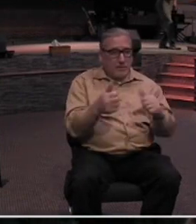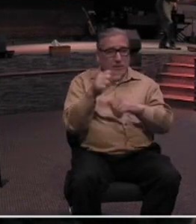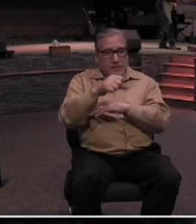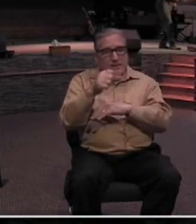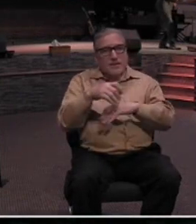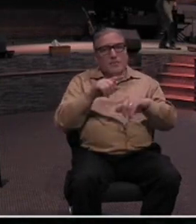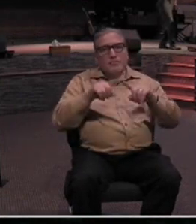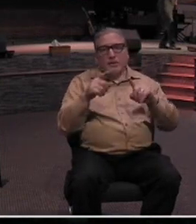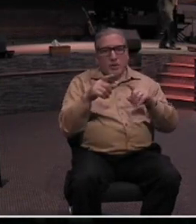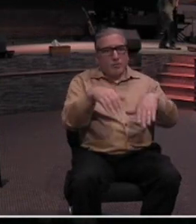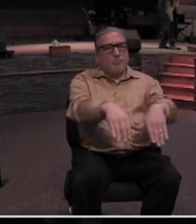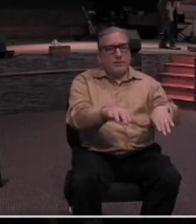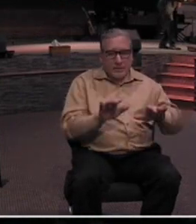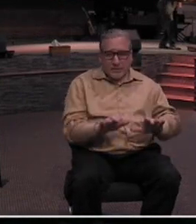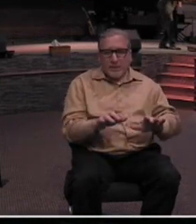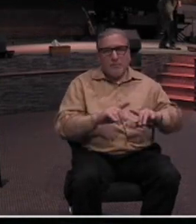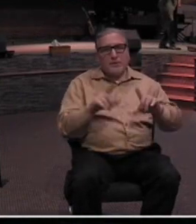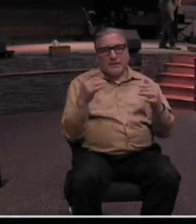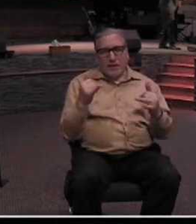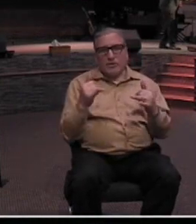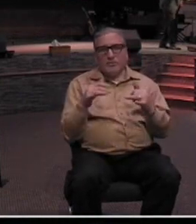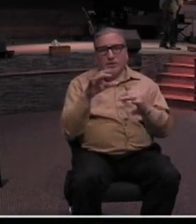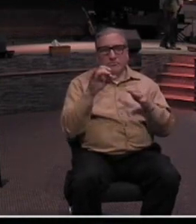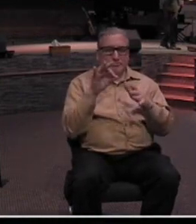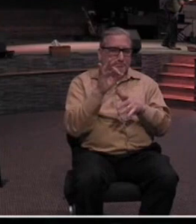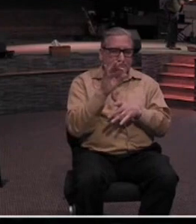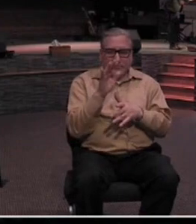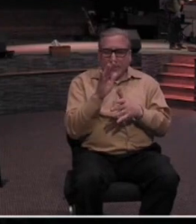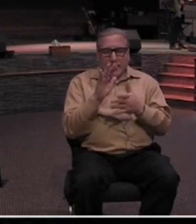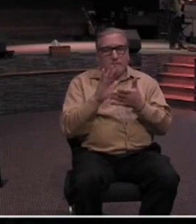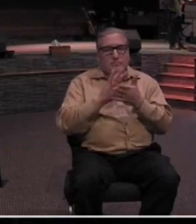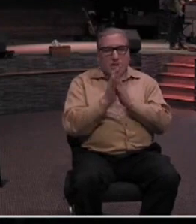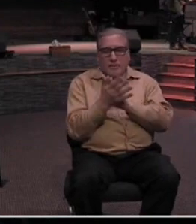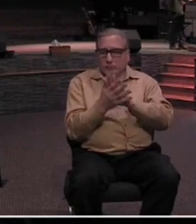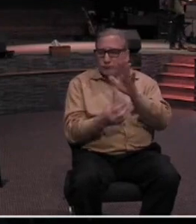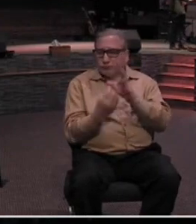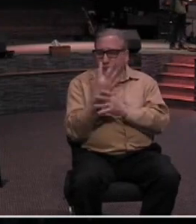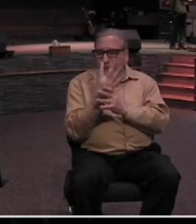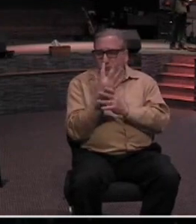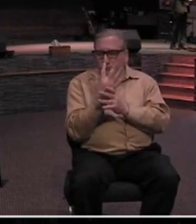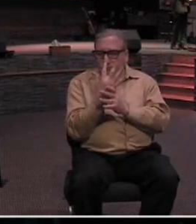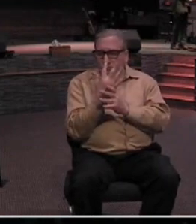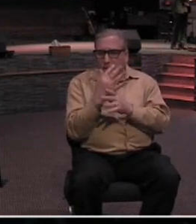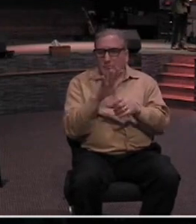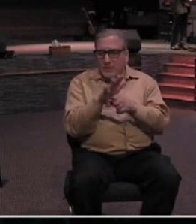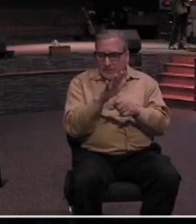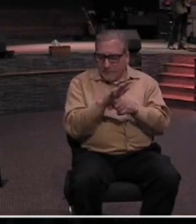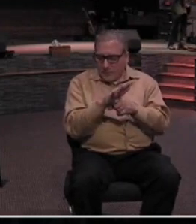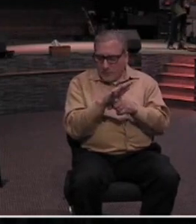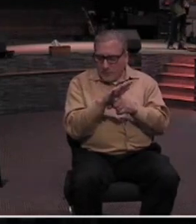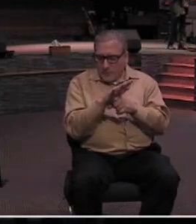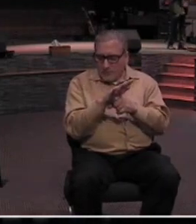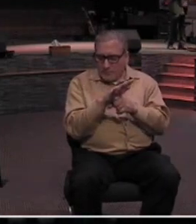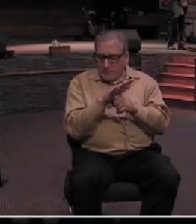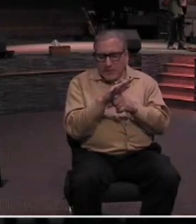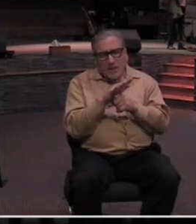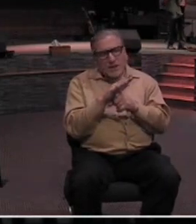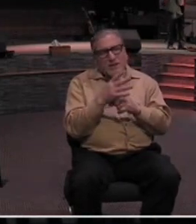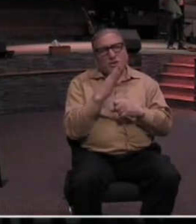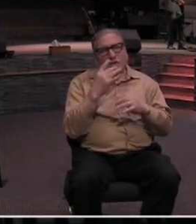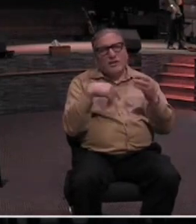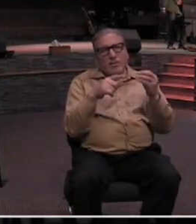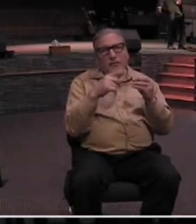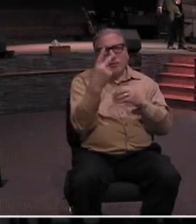as opposed to just mere Old Testament religion. Paul refers to the sons of Hagar and Sarah,